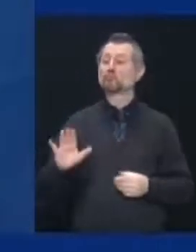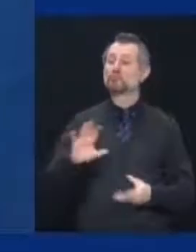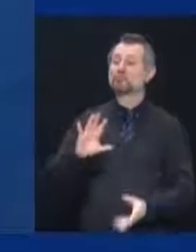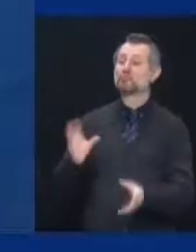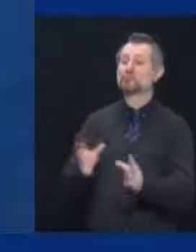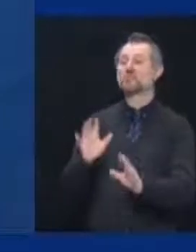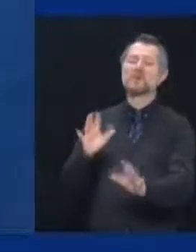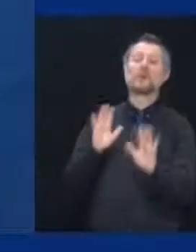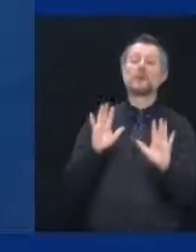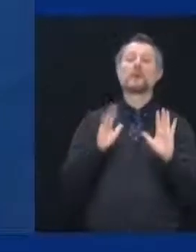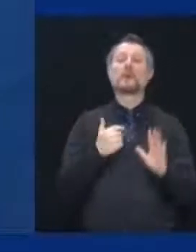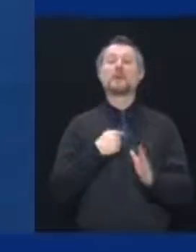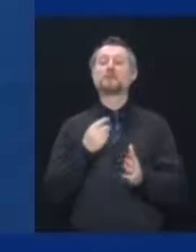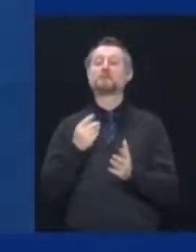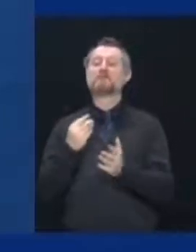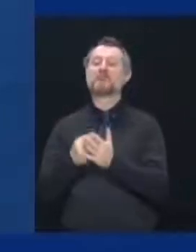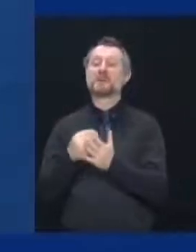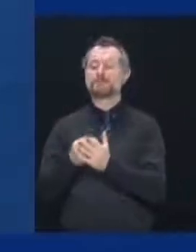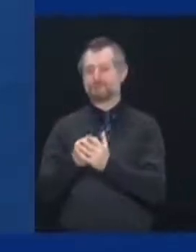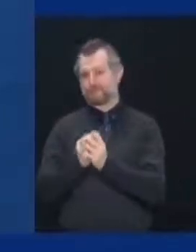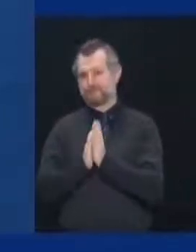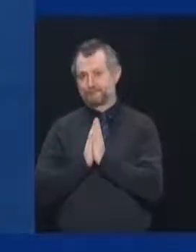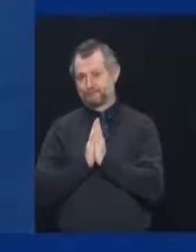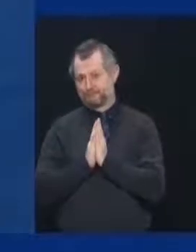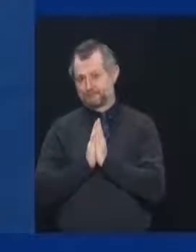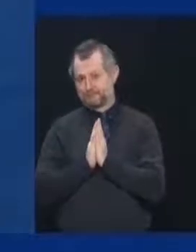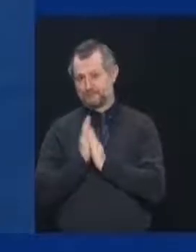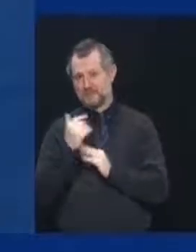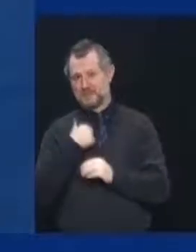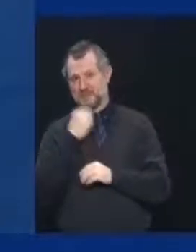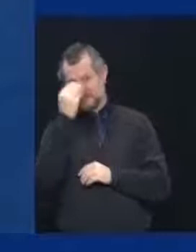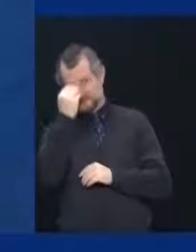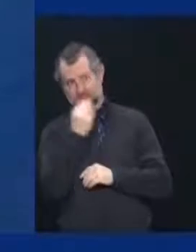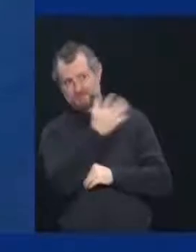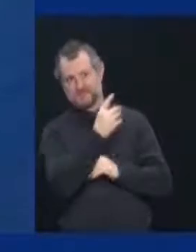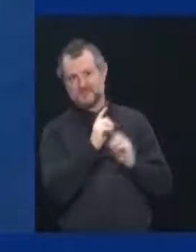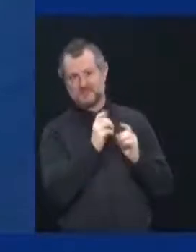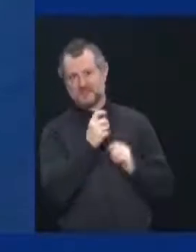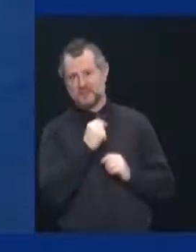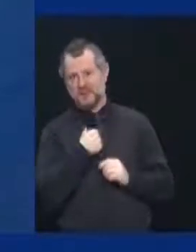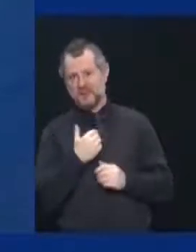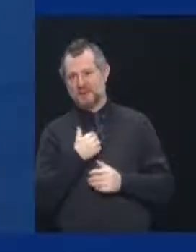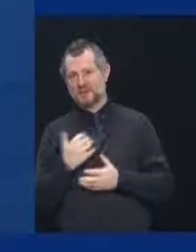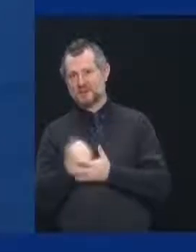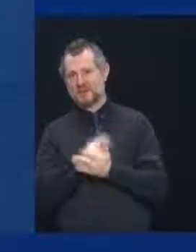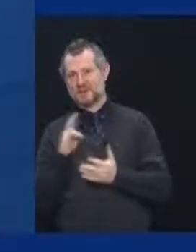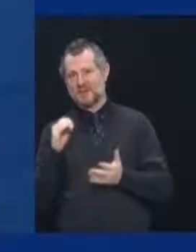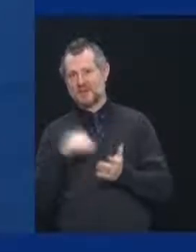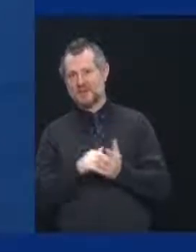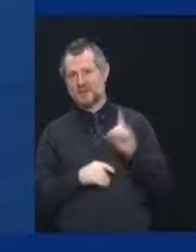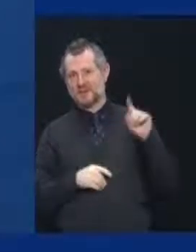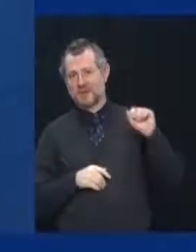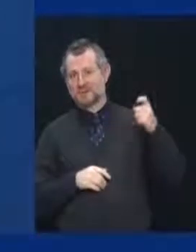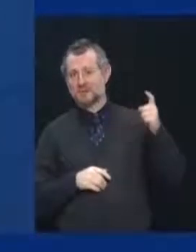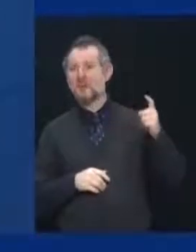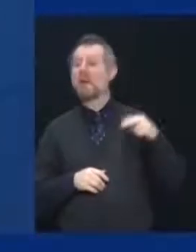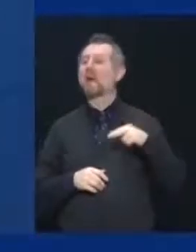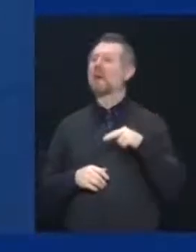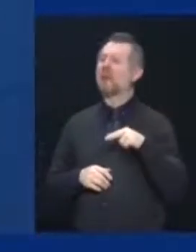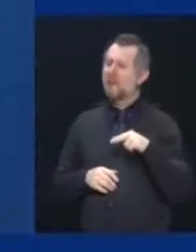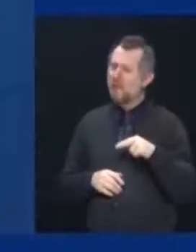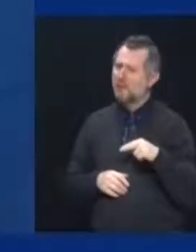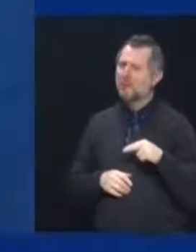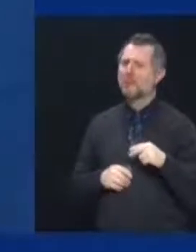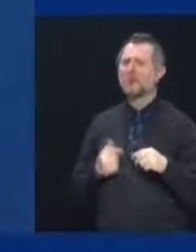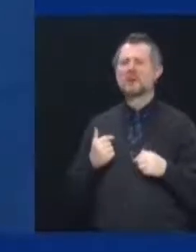income to the tax department at $70,000, and I said, you said